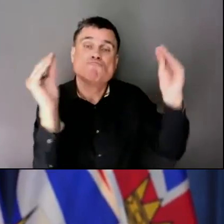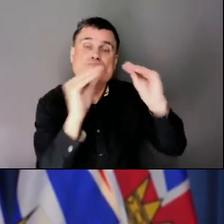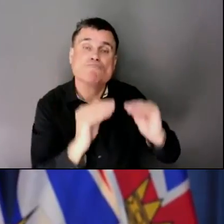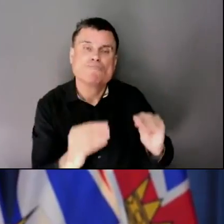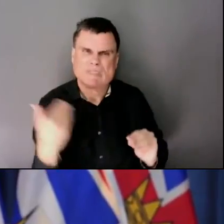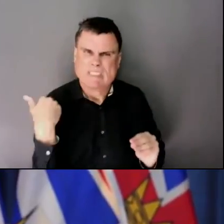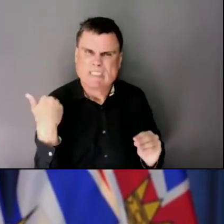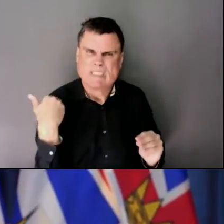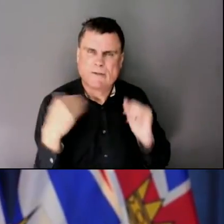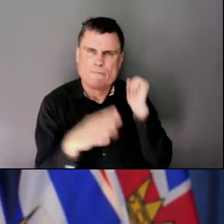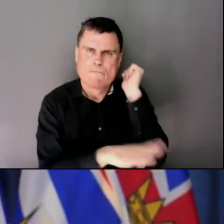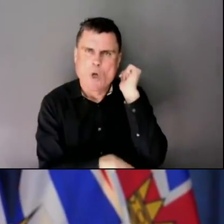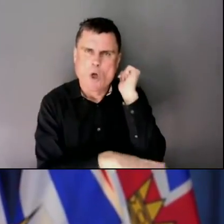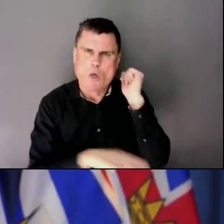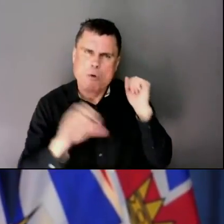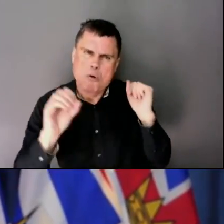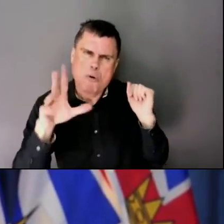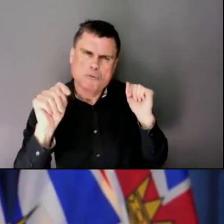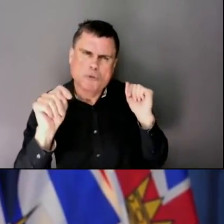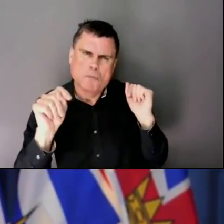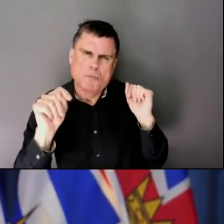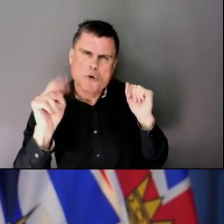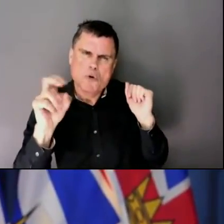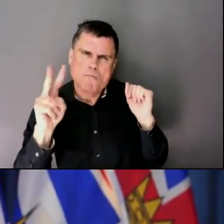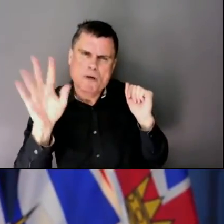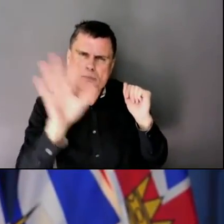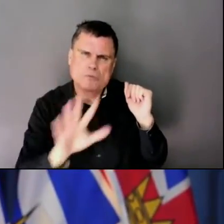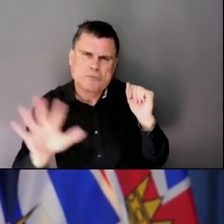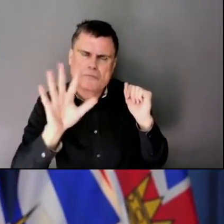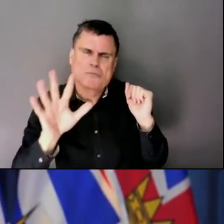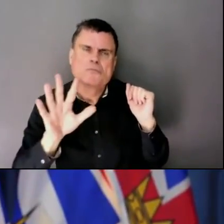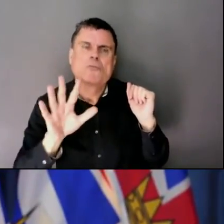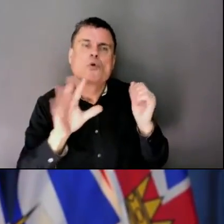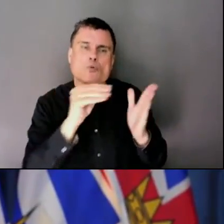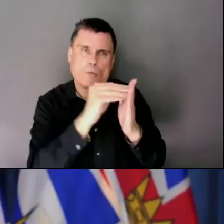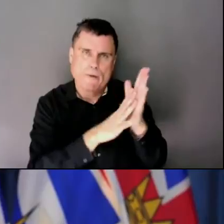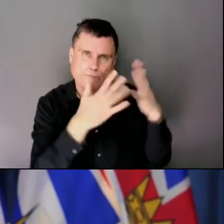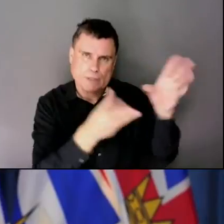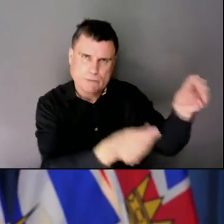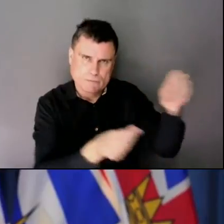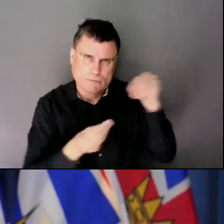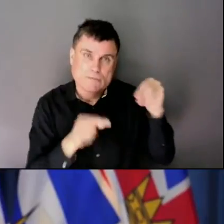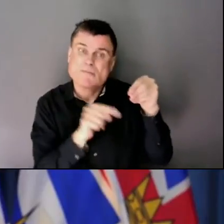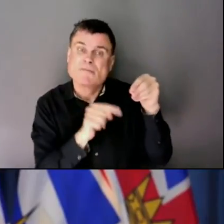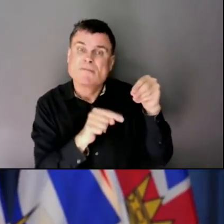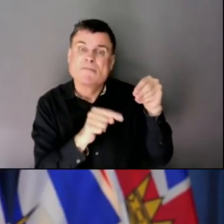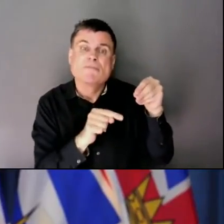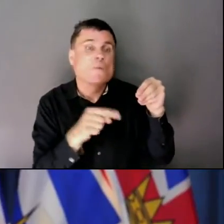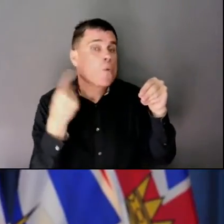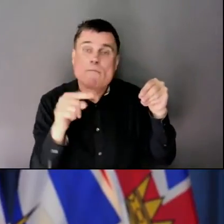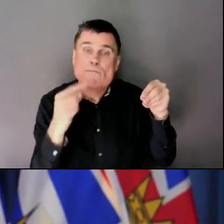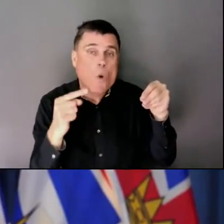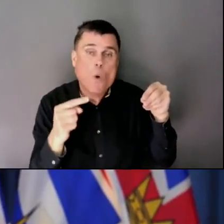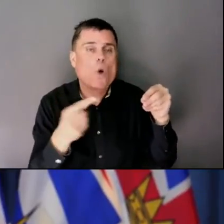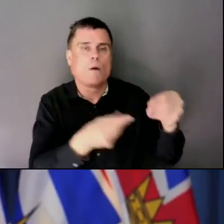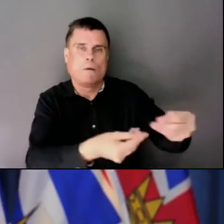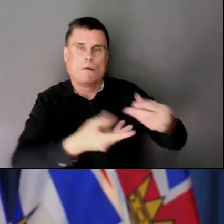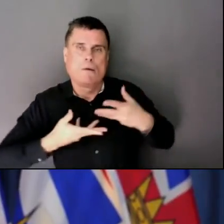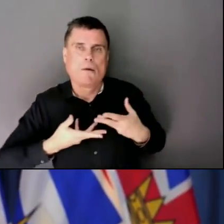was completed. It was intended to inform the ministry, and they in fact used it for that purpose, and we'll be sharing it with everyone. You'll see that when you